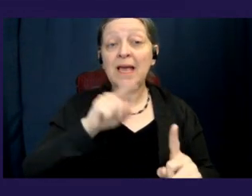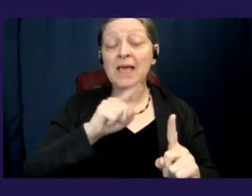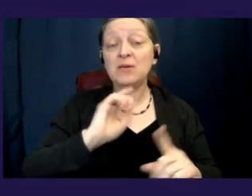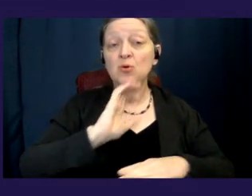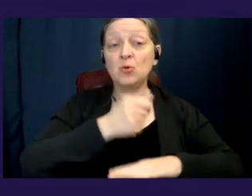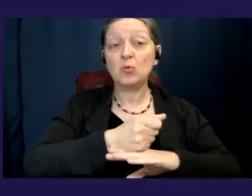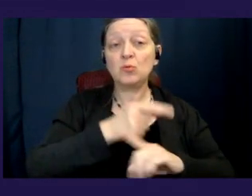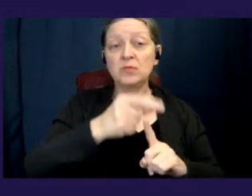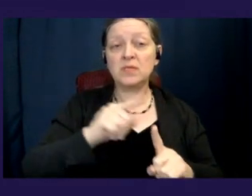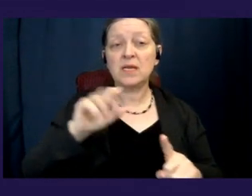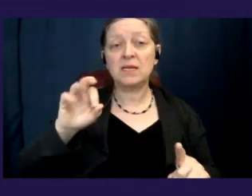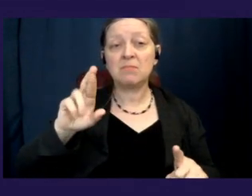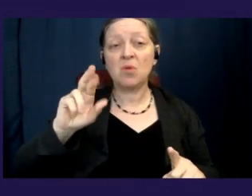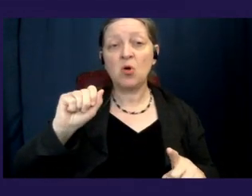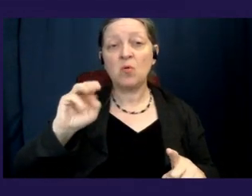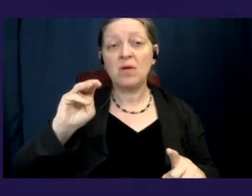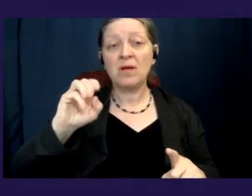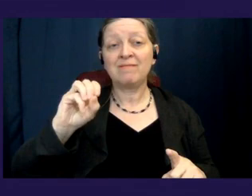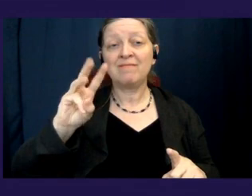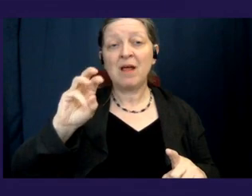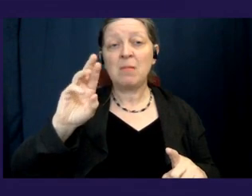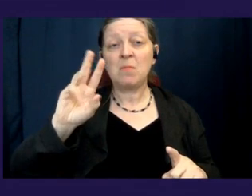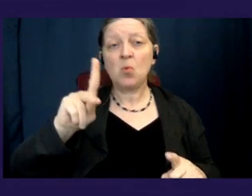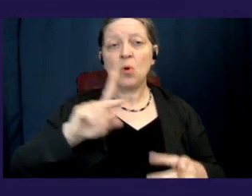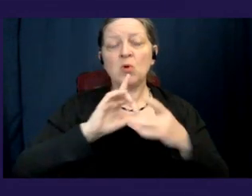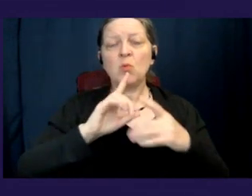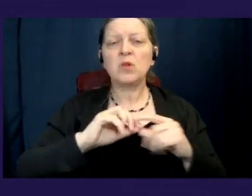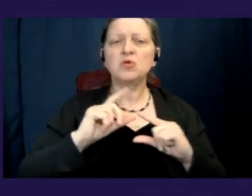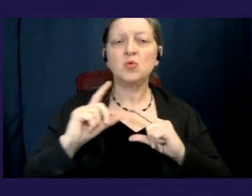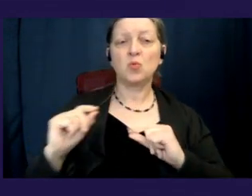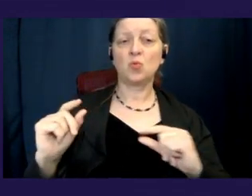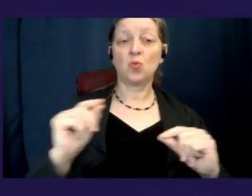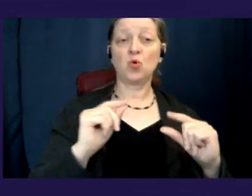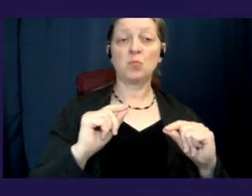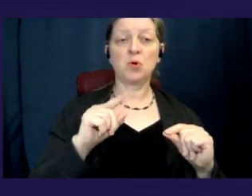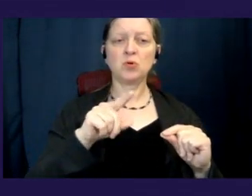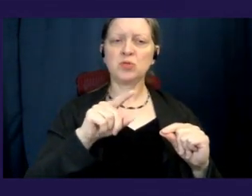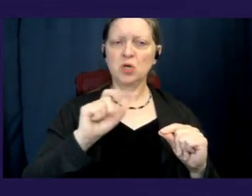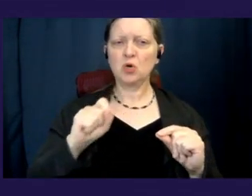around rumors, and that there's ways to sort of break that apart and think about